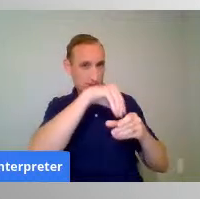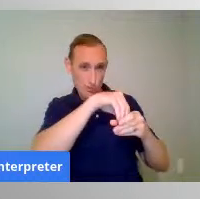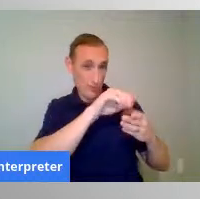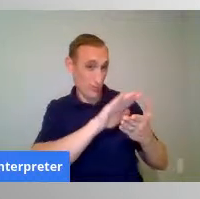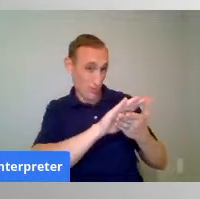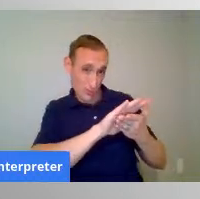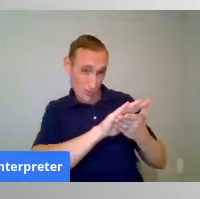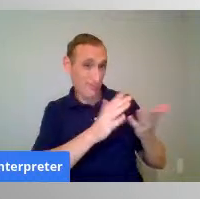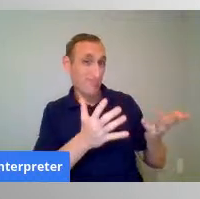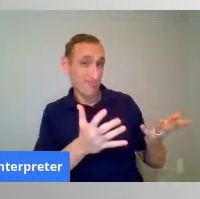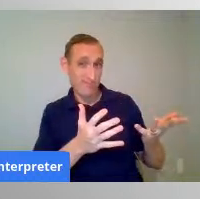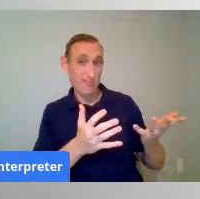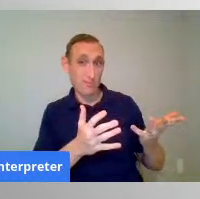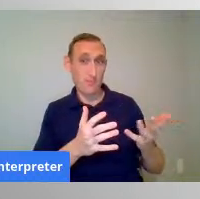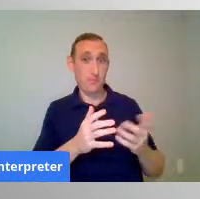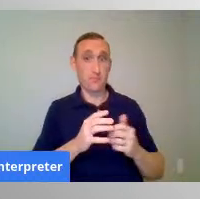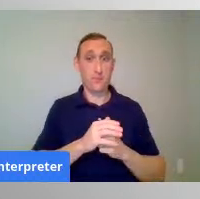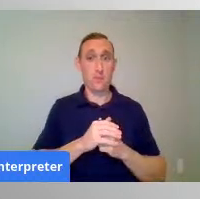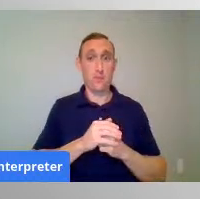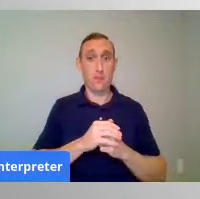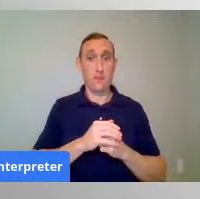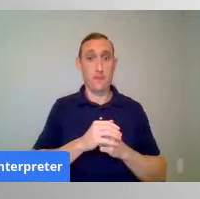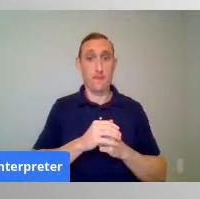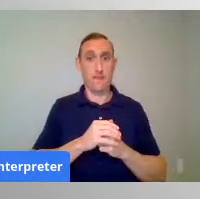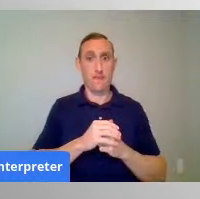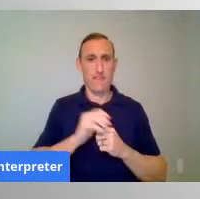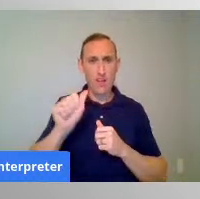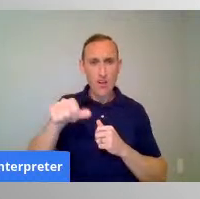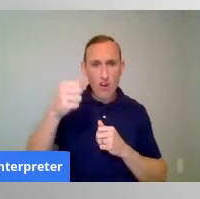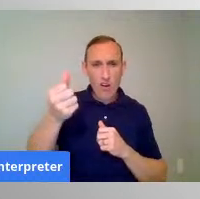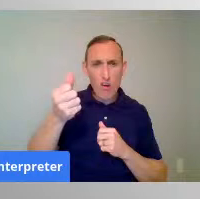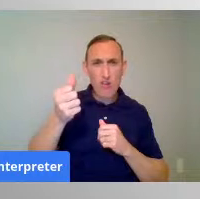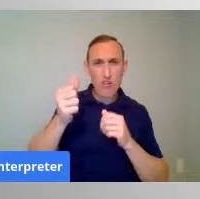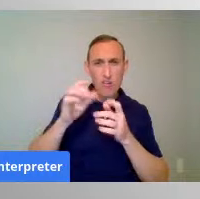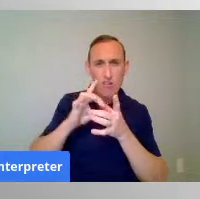And I think Mayor Gertz also placed something in the chat with his